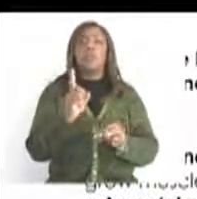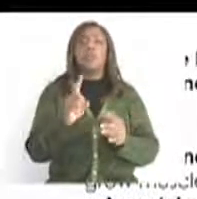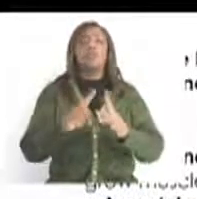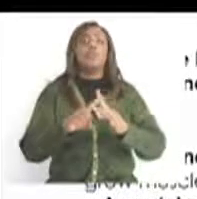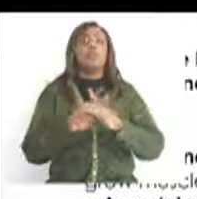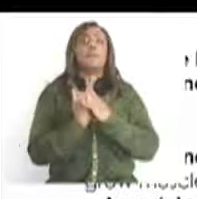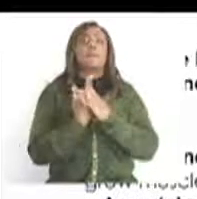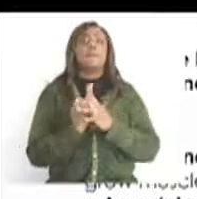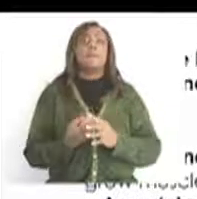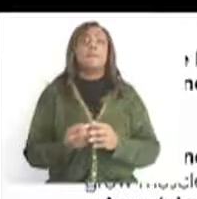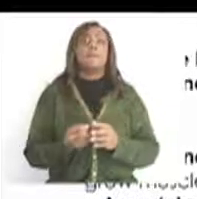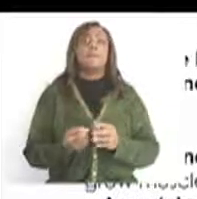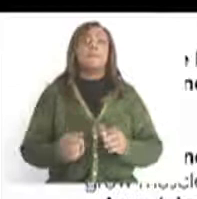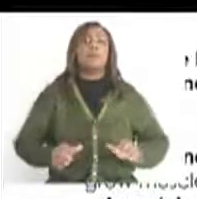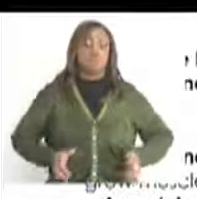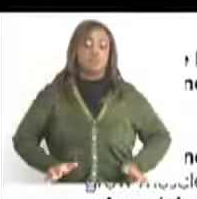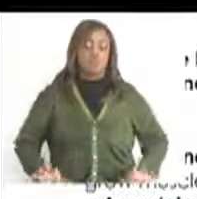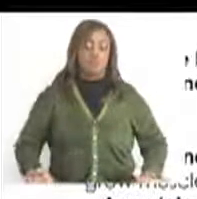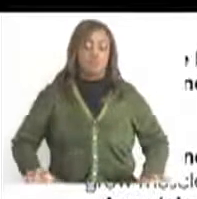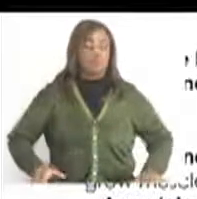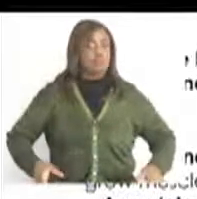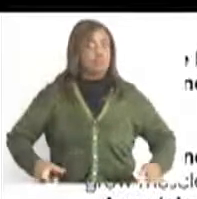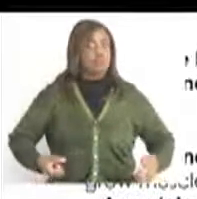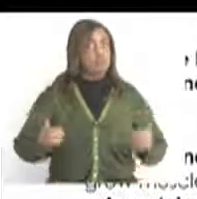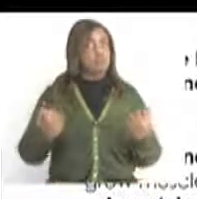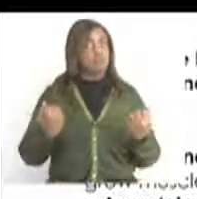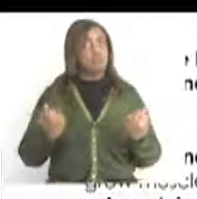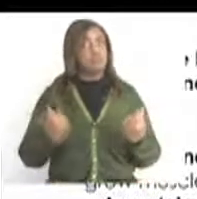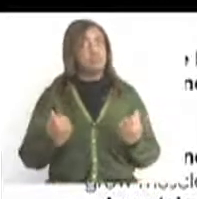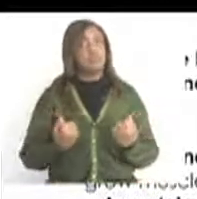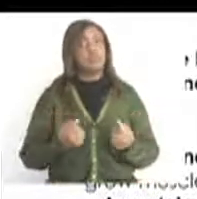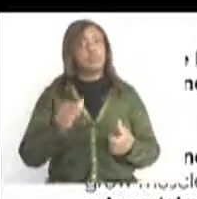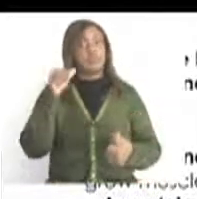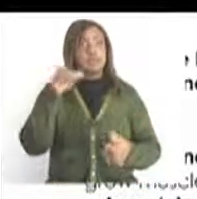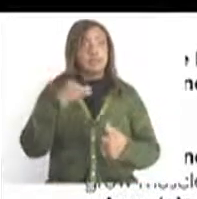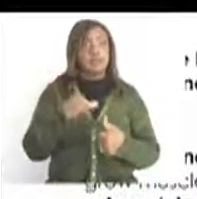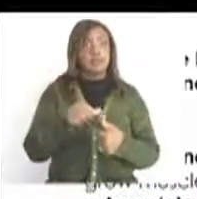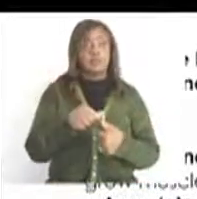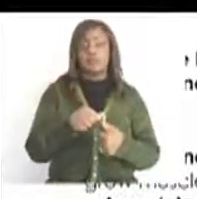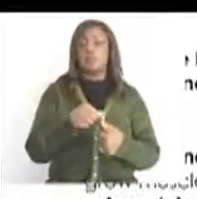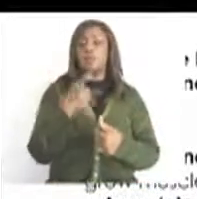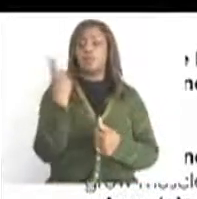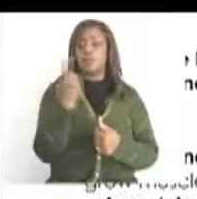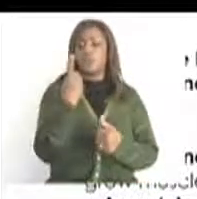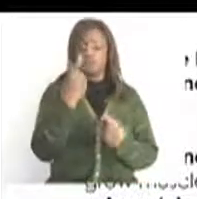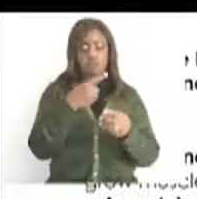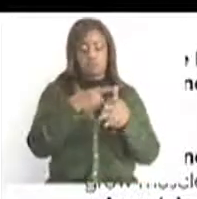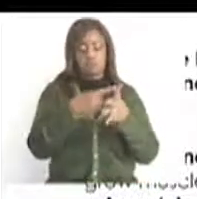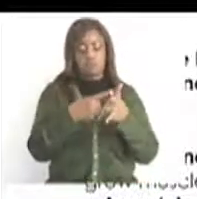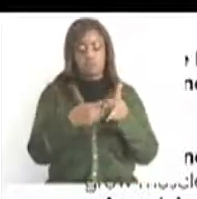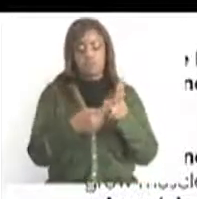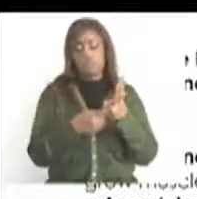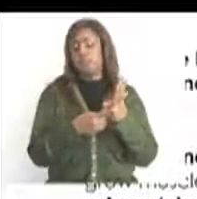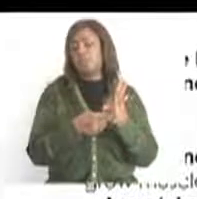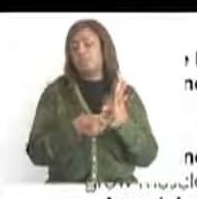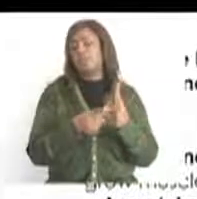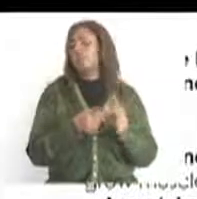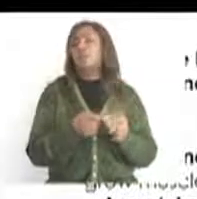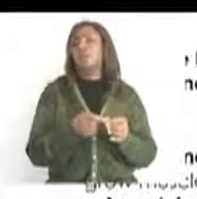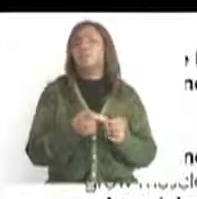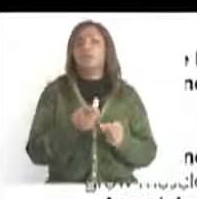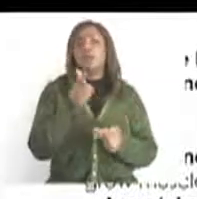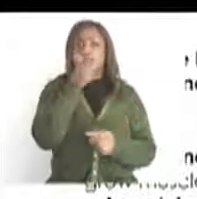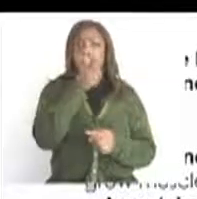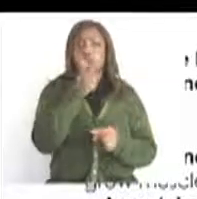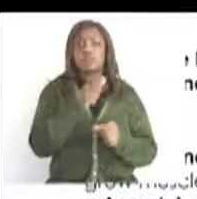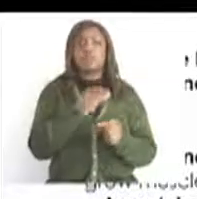changes which occurs in maturing boys and girls. And remember, we are only looking at secondary sexual characteristics. So